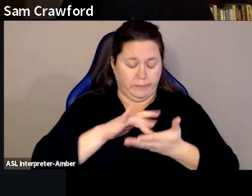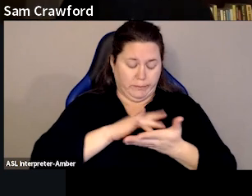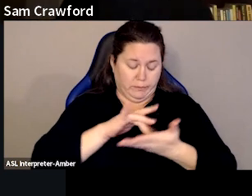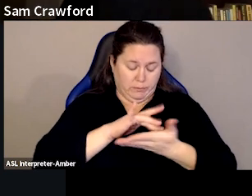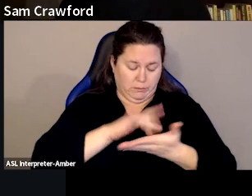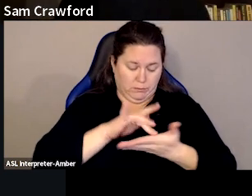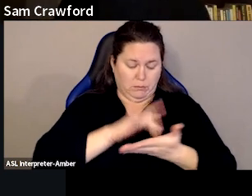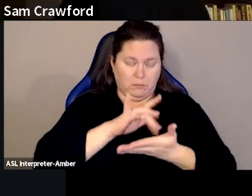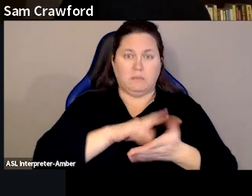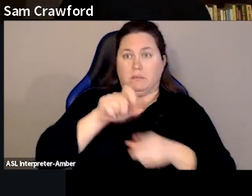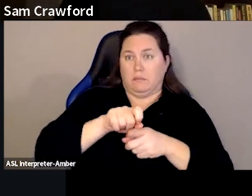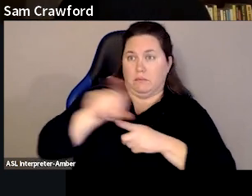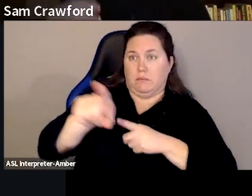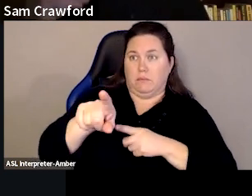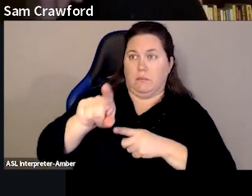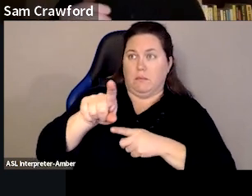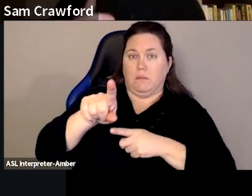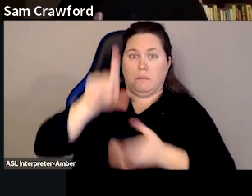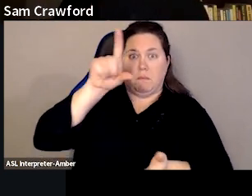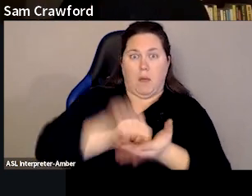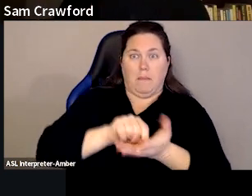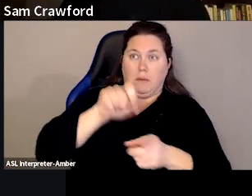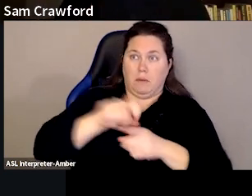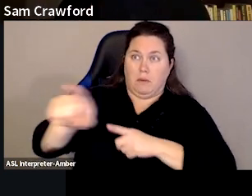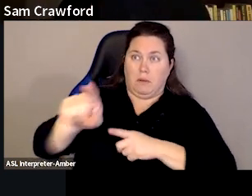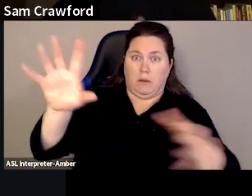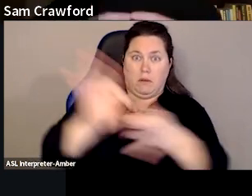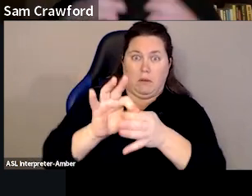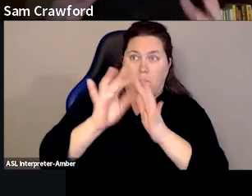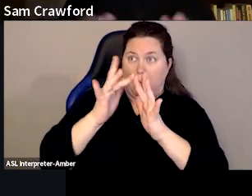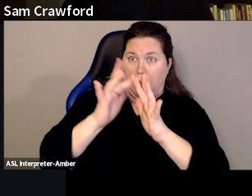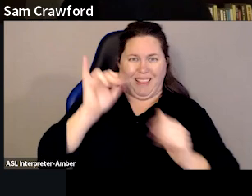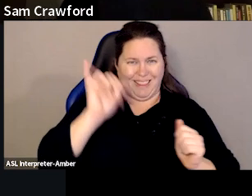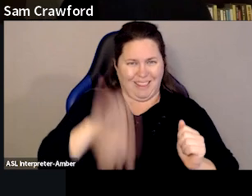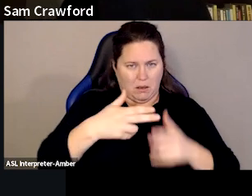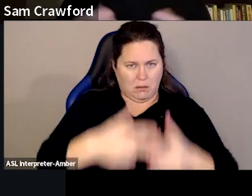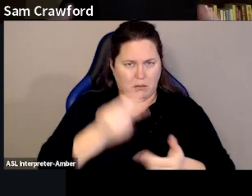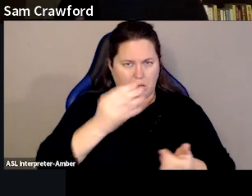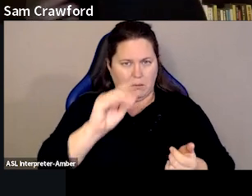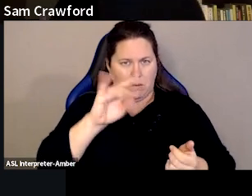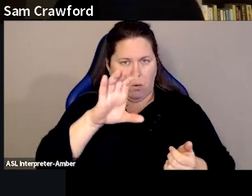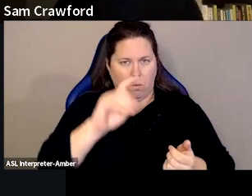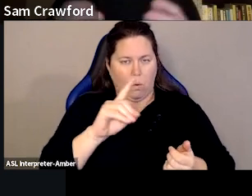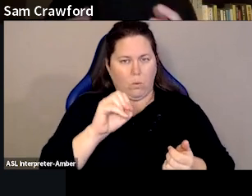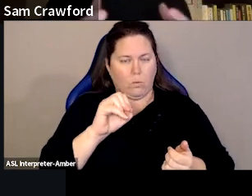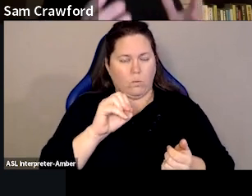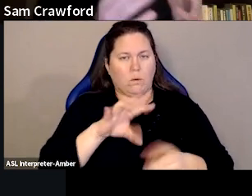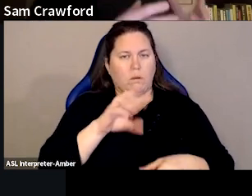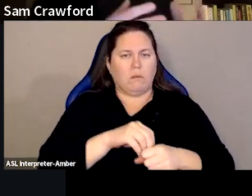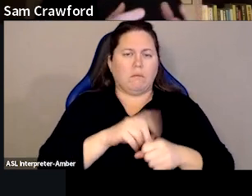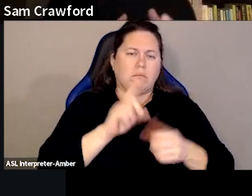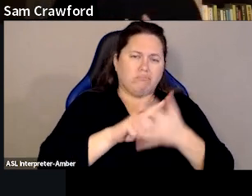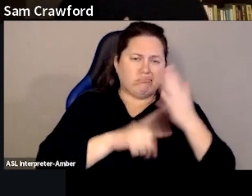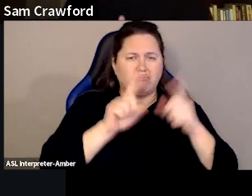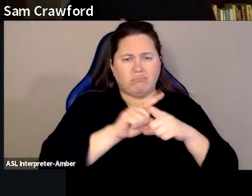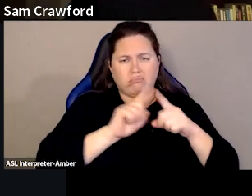a no-code activity by definition. And the process itself involves various functions that need to be fired at the right time, lots of code